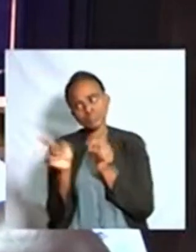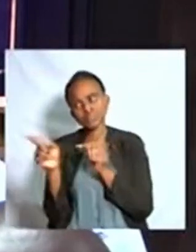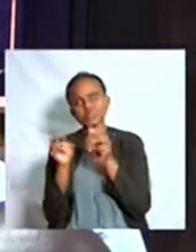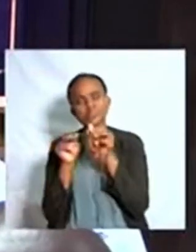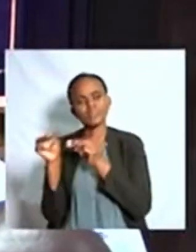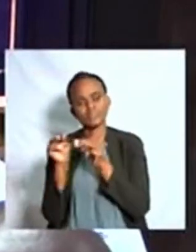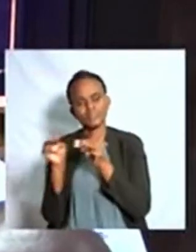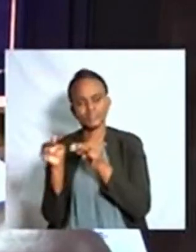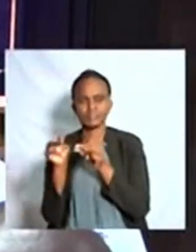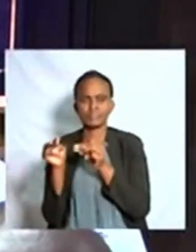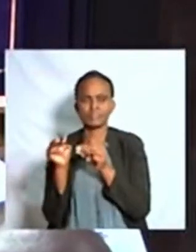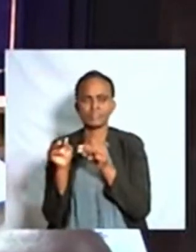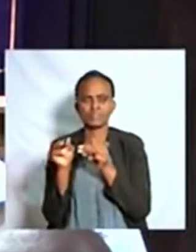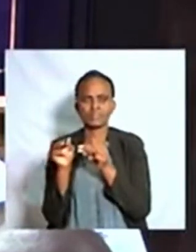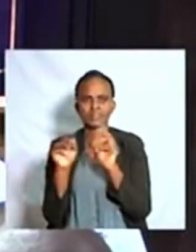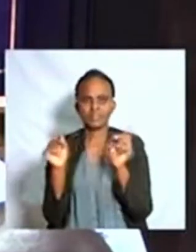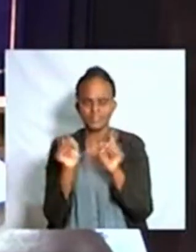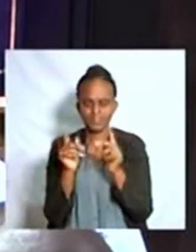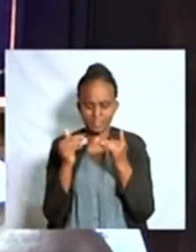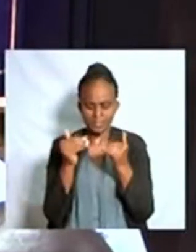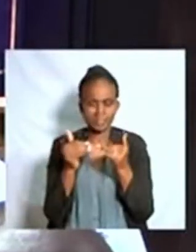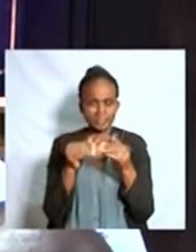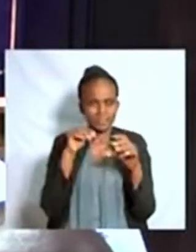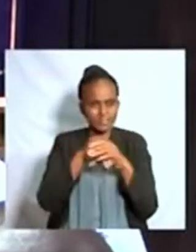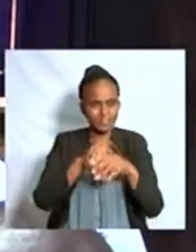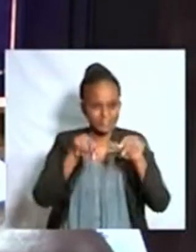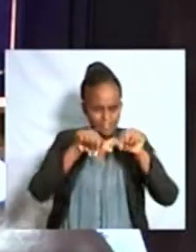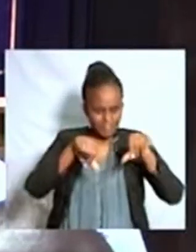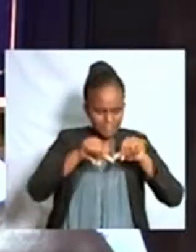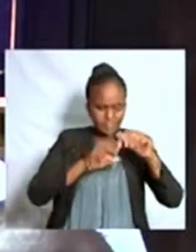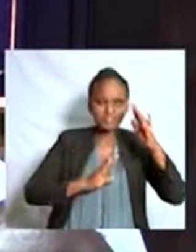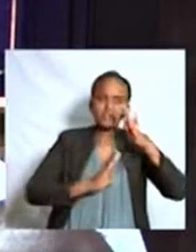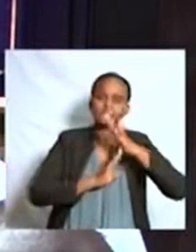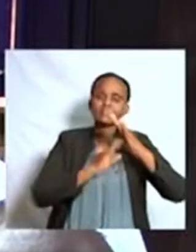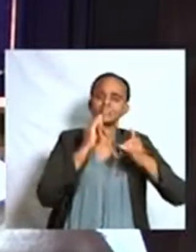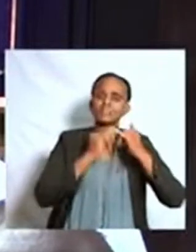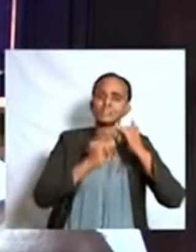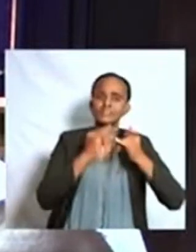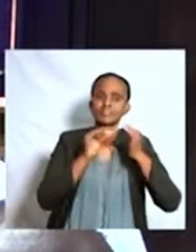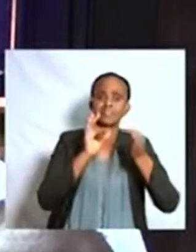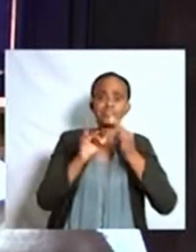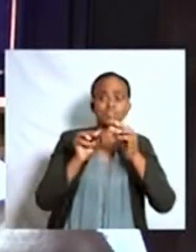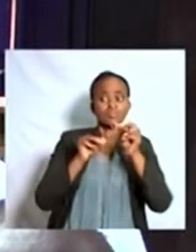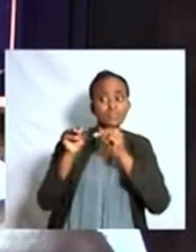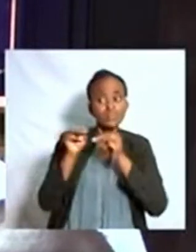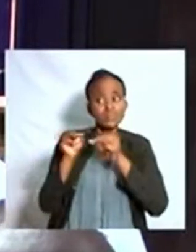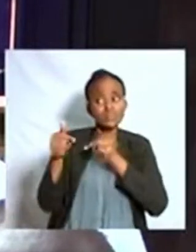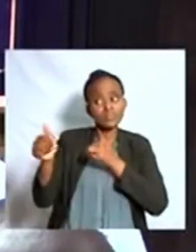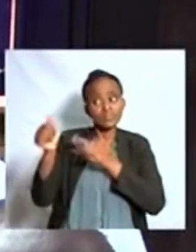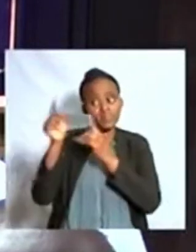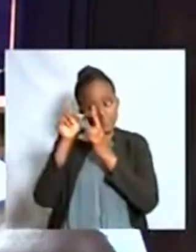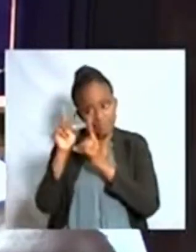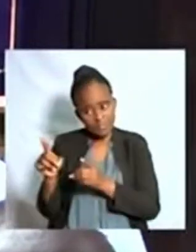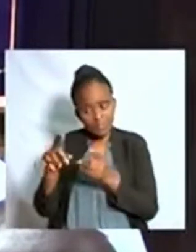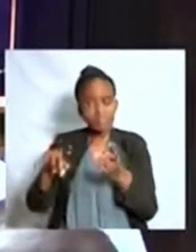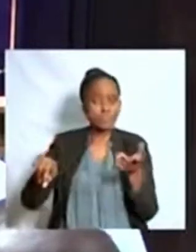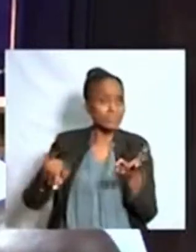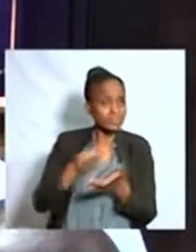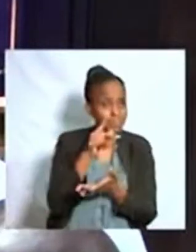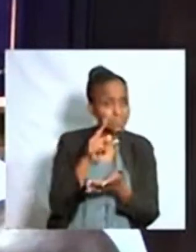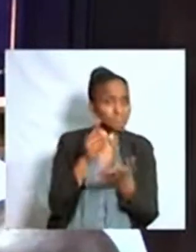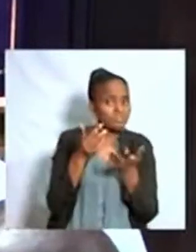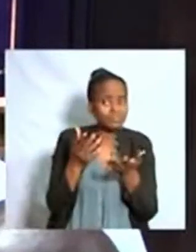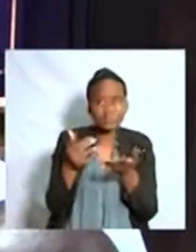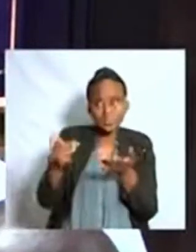management, yes. That's where the internal auditor ends. Exactly. If management decides to pay, You then